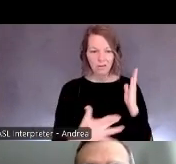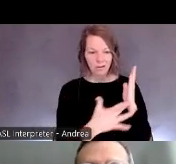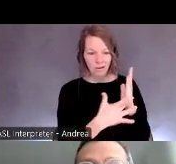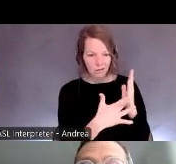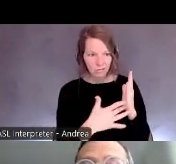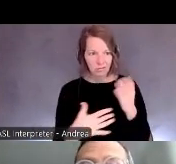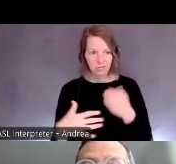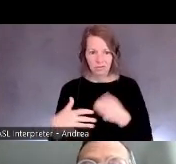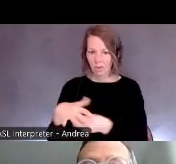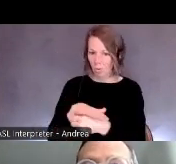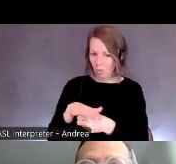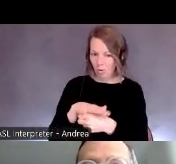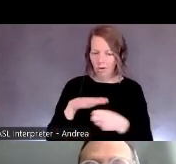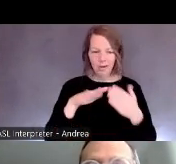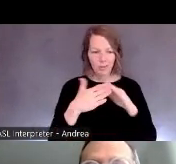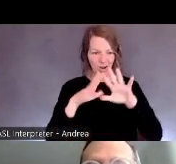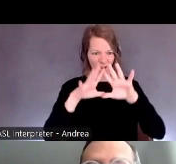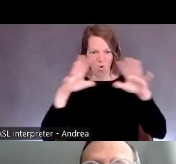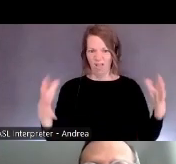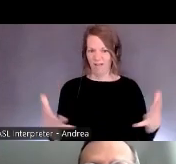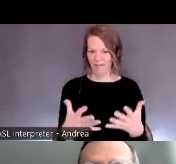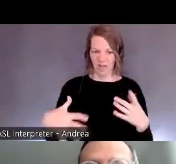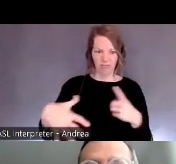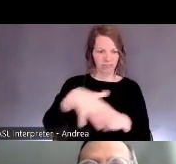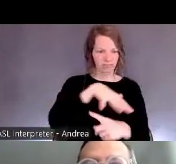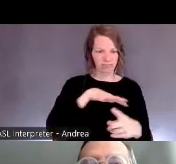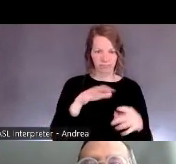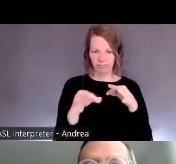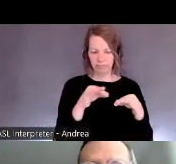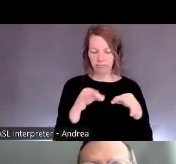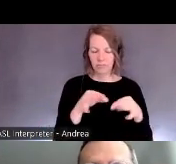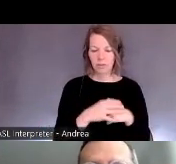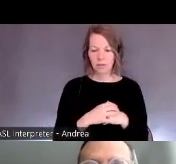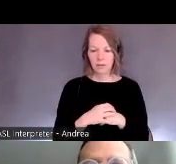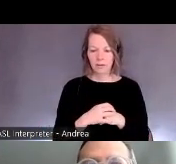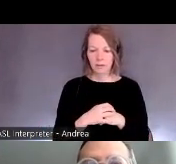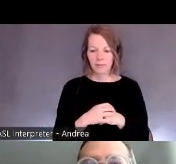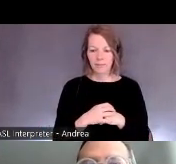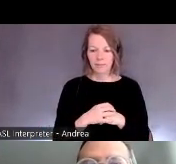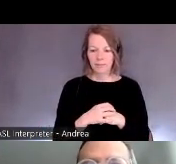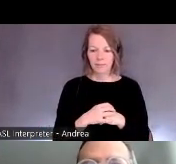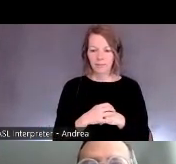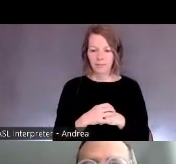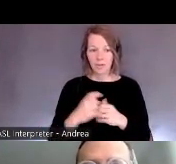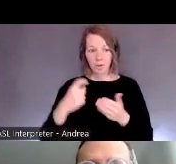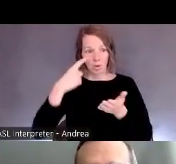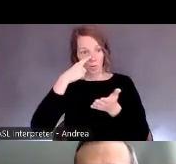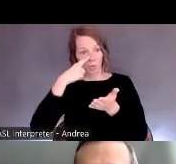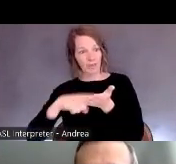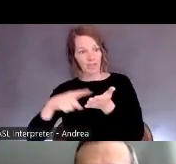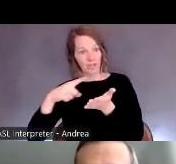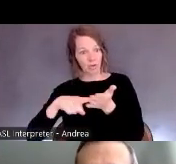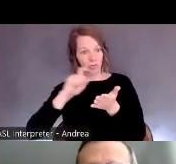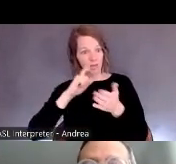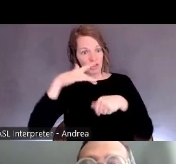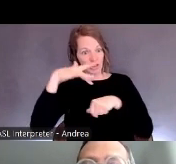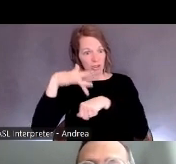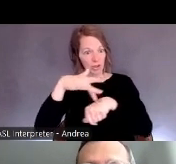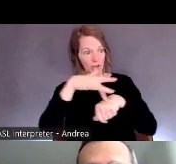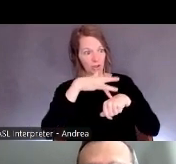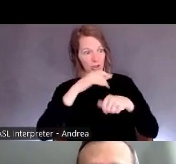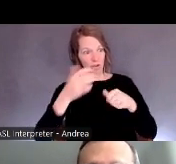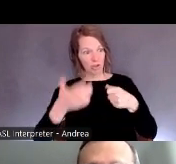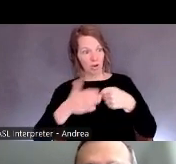community. So this doesn't mean that any research has to take care of all these 7 dimensions,